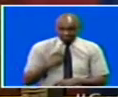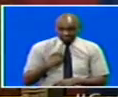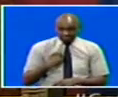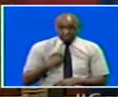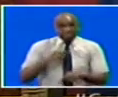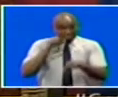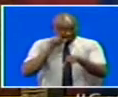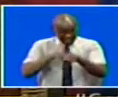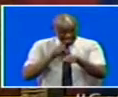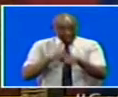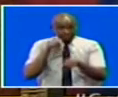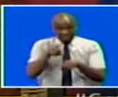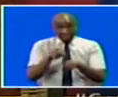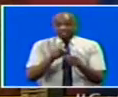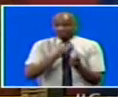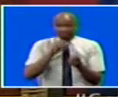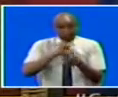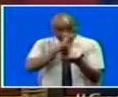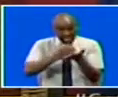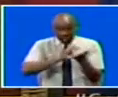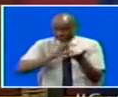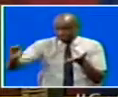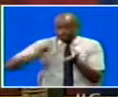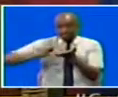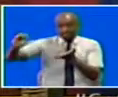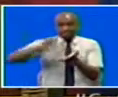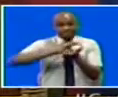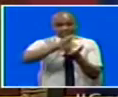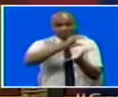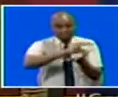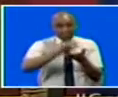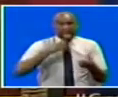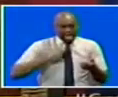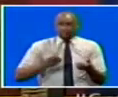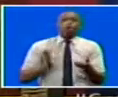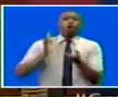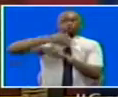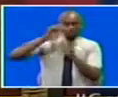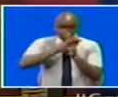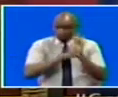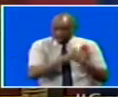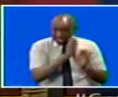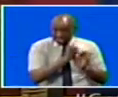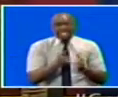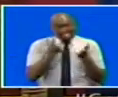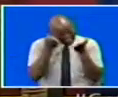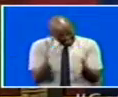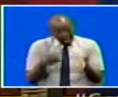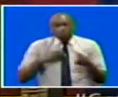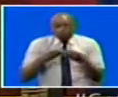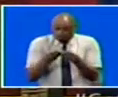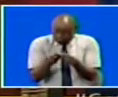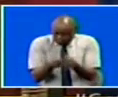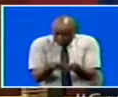By making this the timely transfer of funds far above the constitutional threshold and our smooth implementation